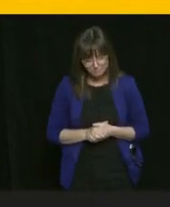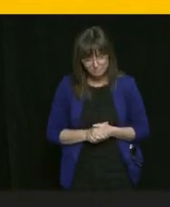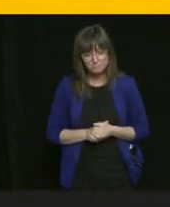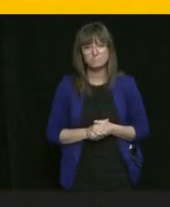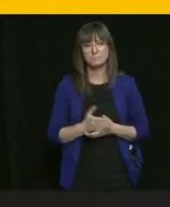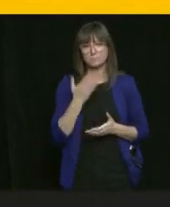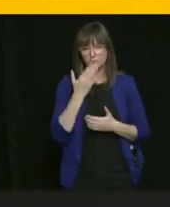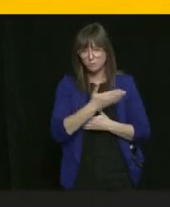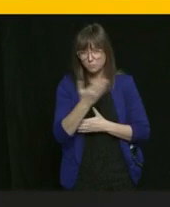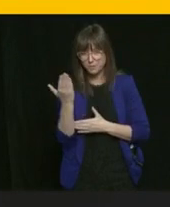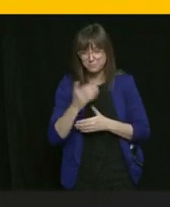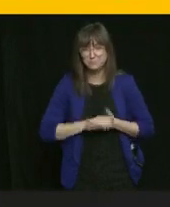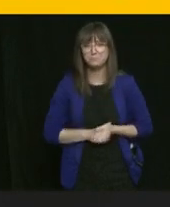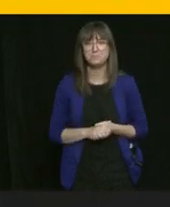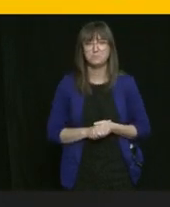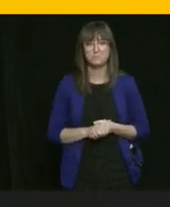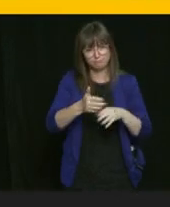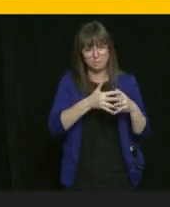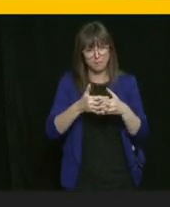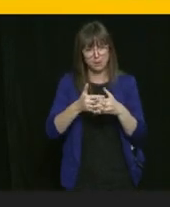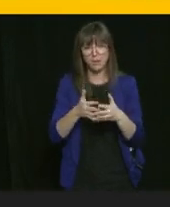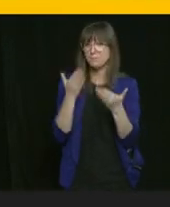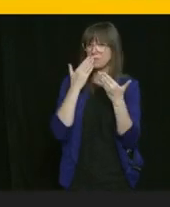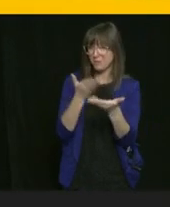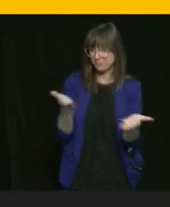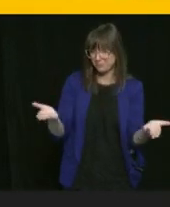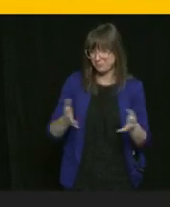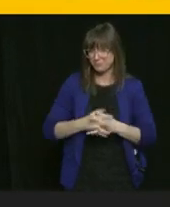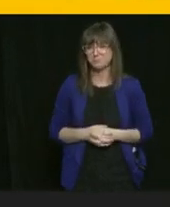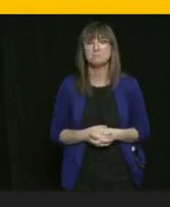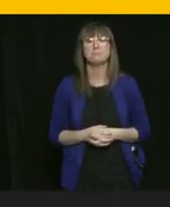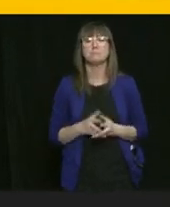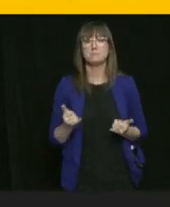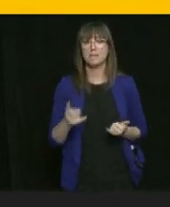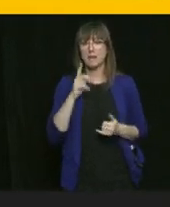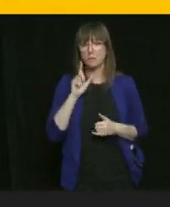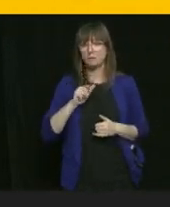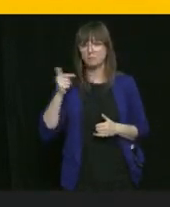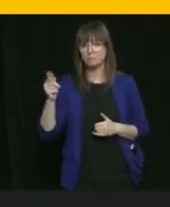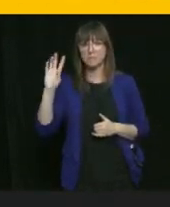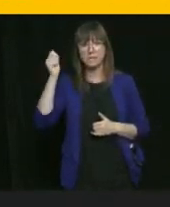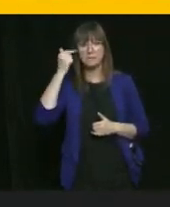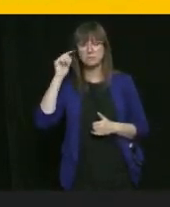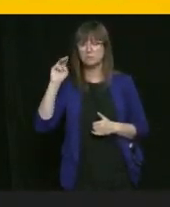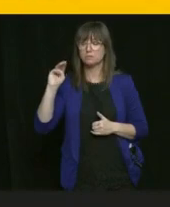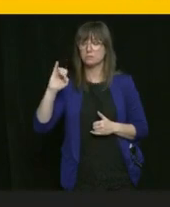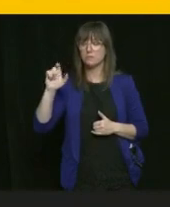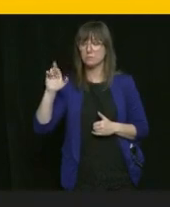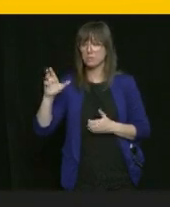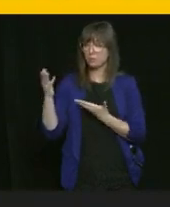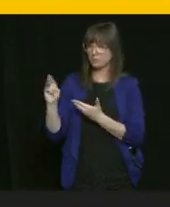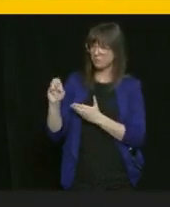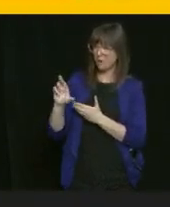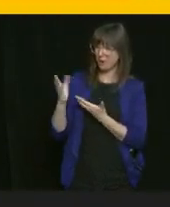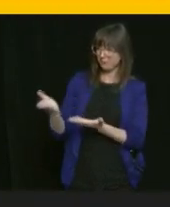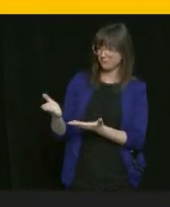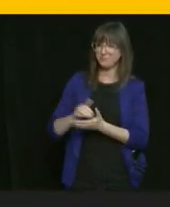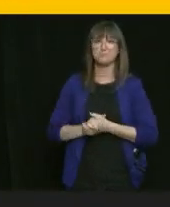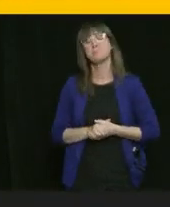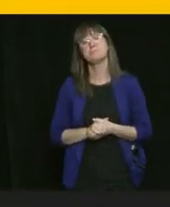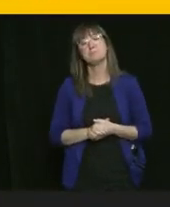Good morning, bonjour, sego. I will now hand over the floor to Minister Miller. Mark.